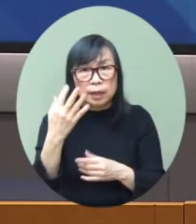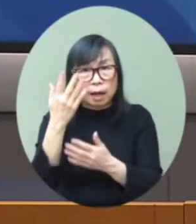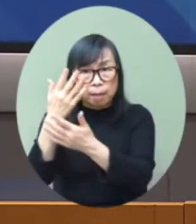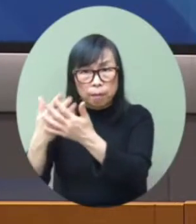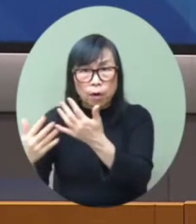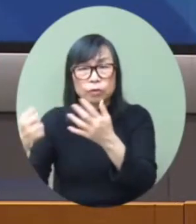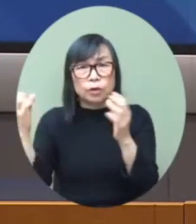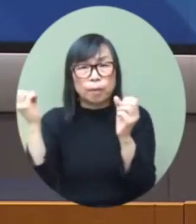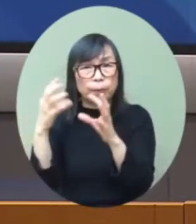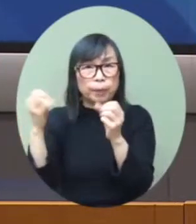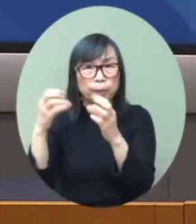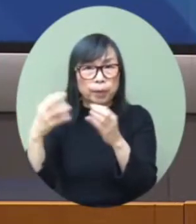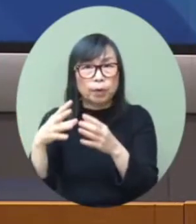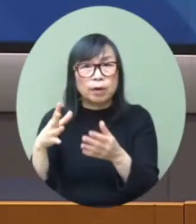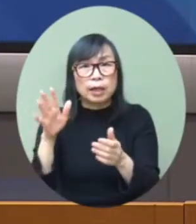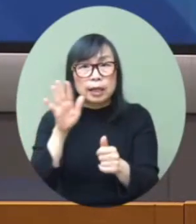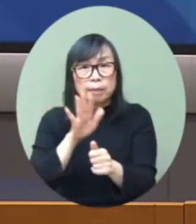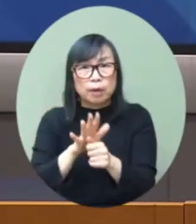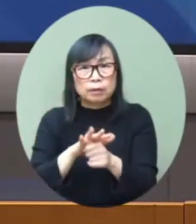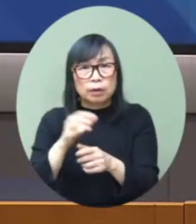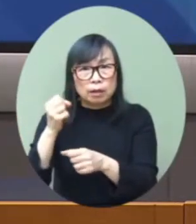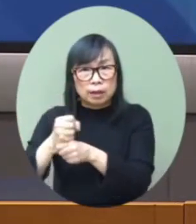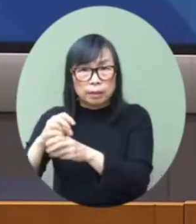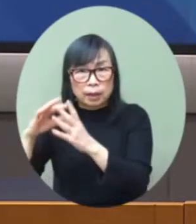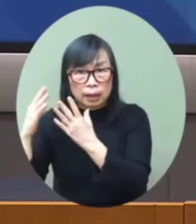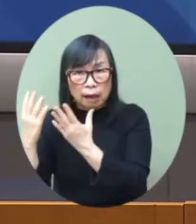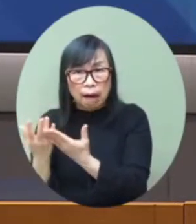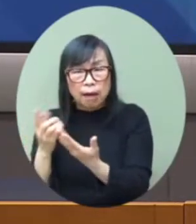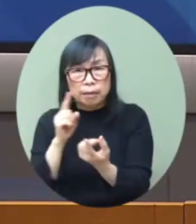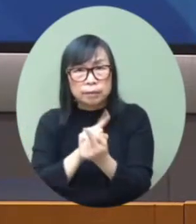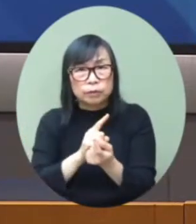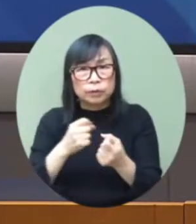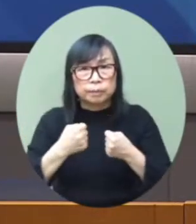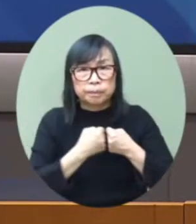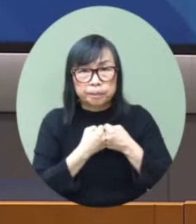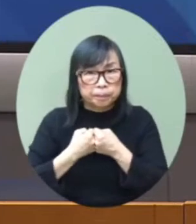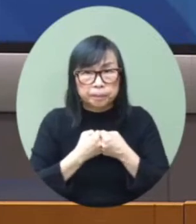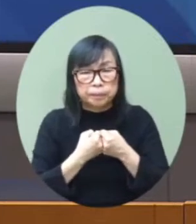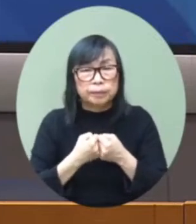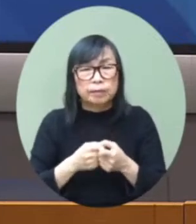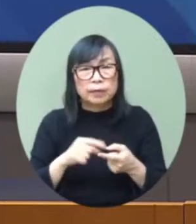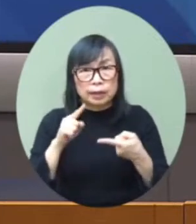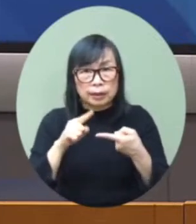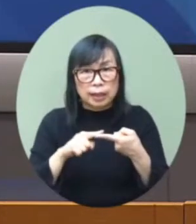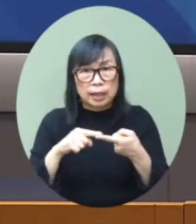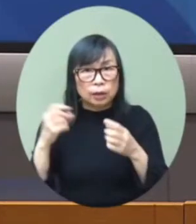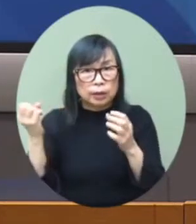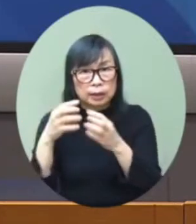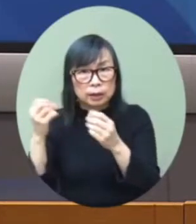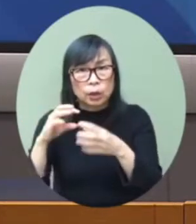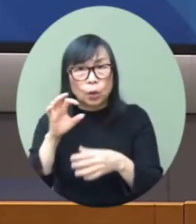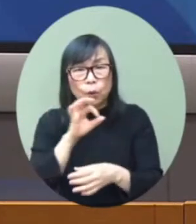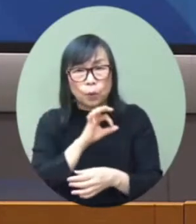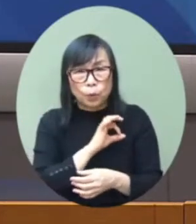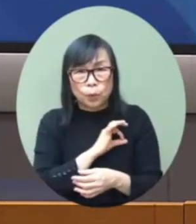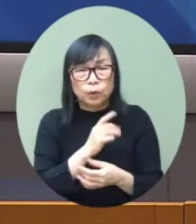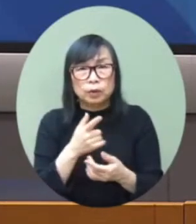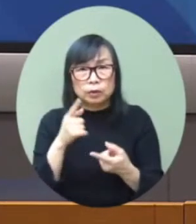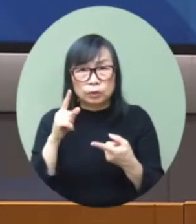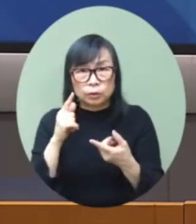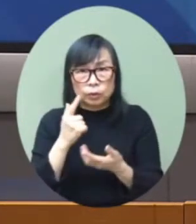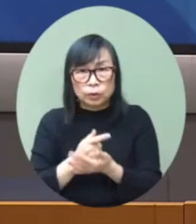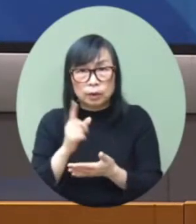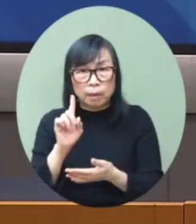has arranged 3 online seminars to help the sector to meet